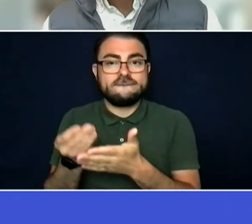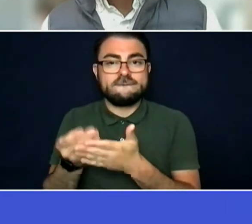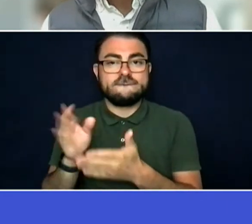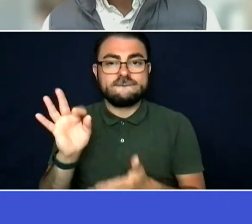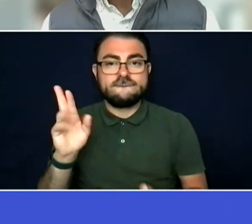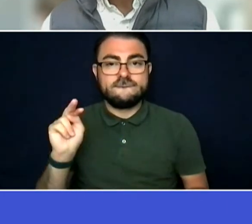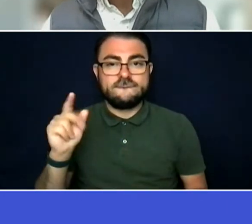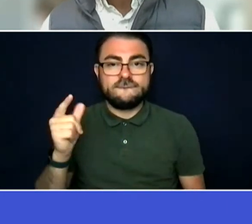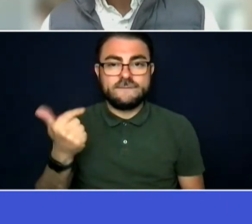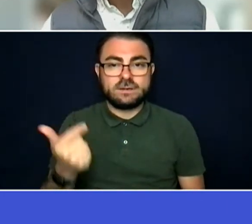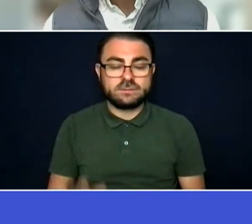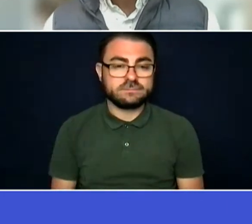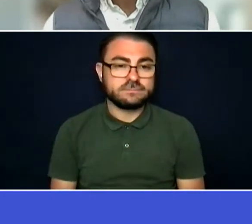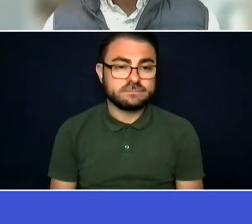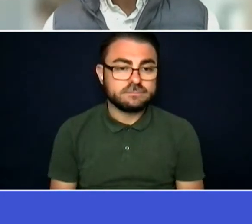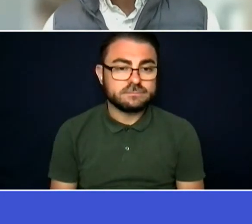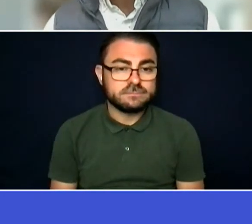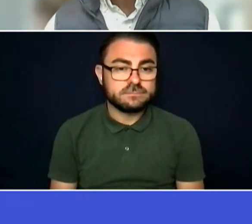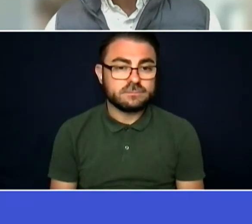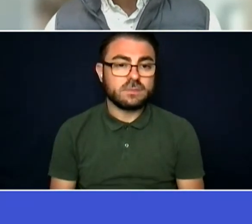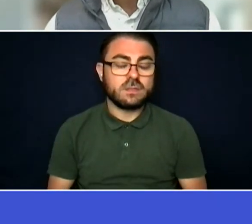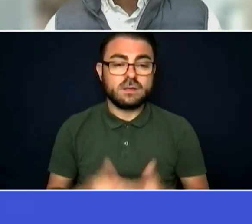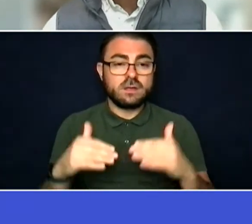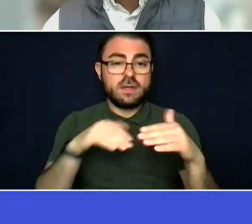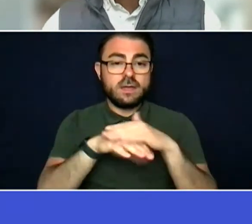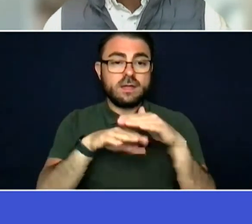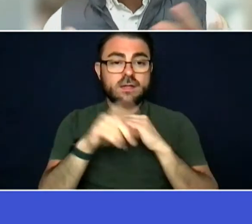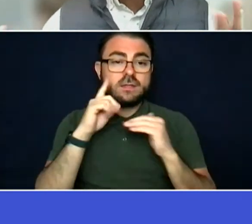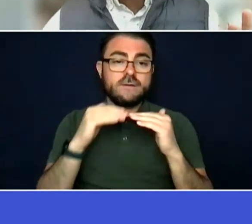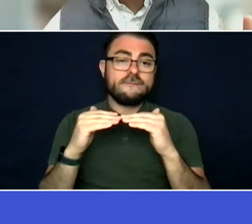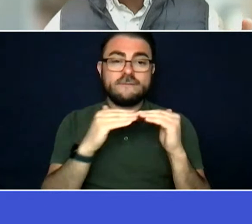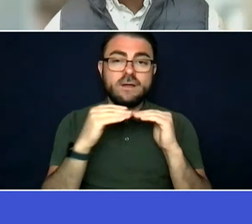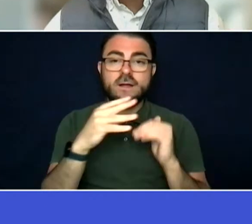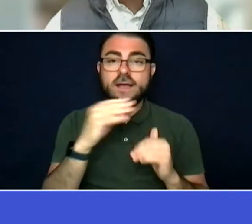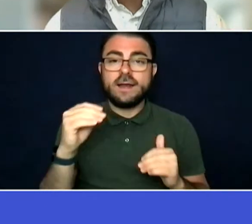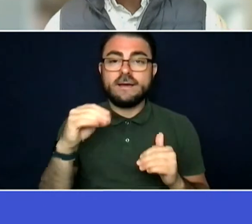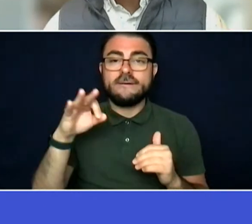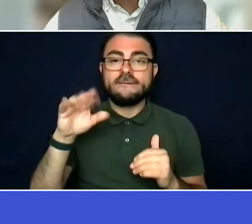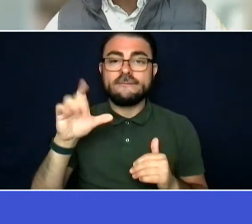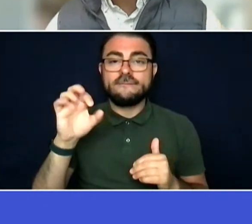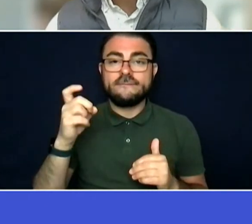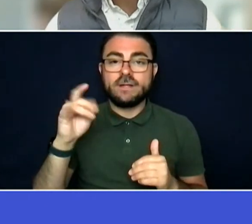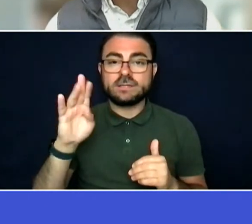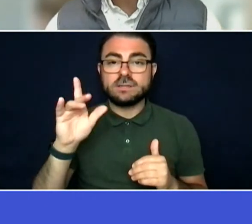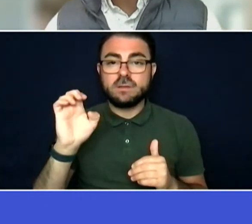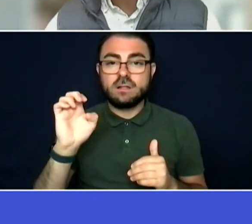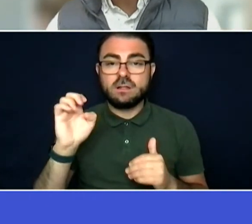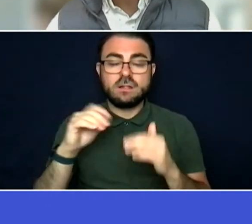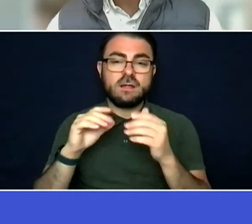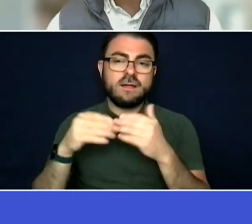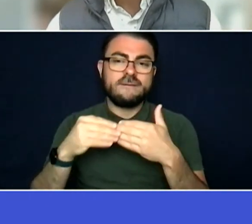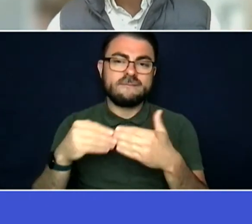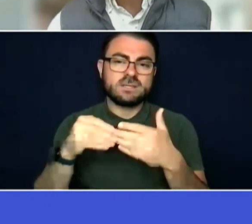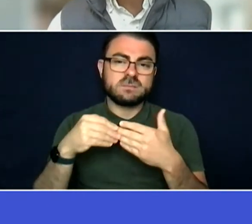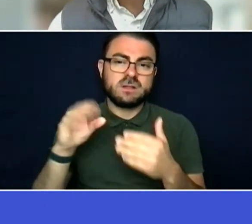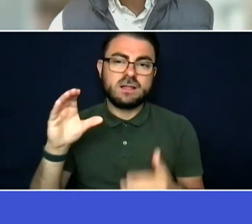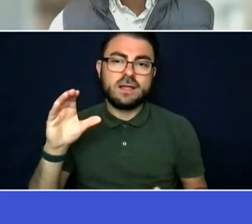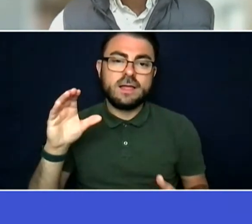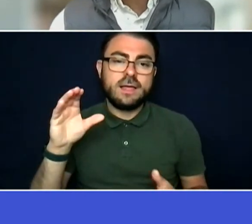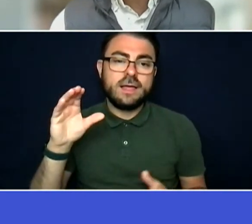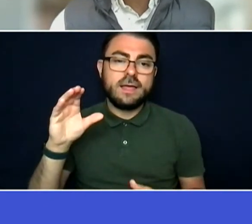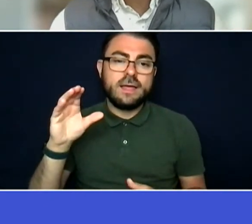Within access to fair and flexible capital, we built out a new strategic program. So we parsed that out a little bit and provided more clarity. And now that's focused